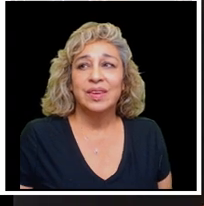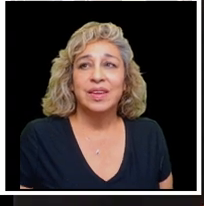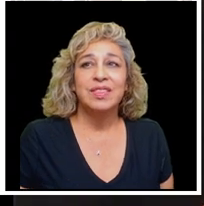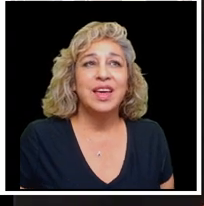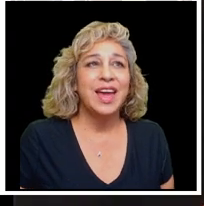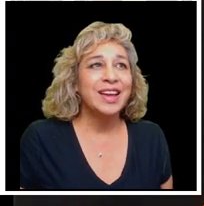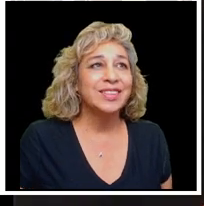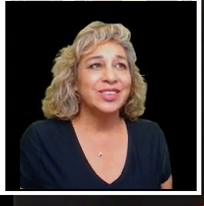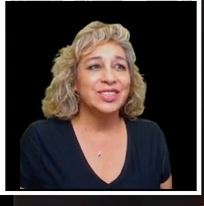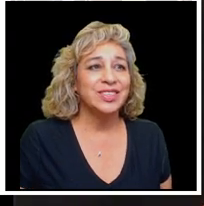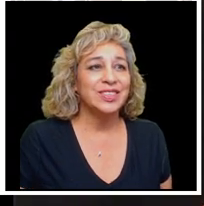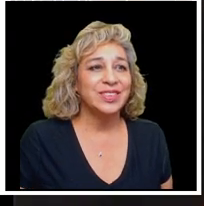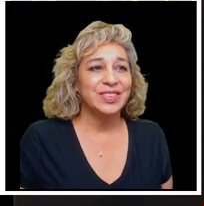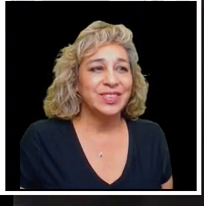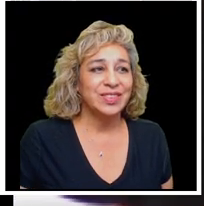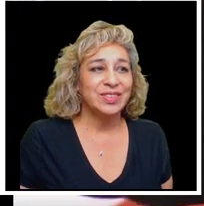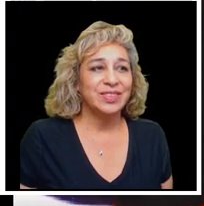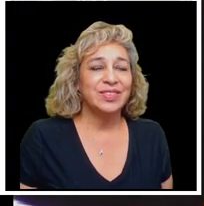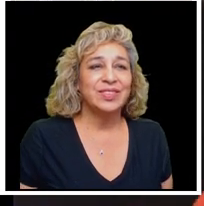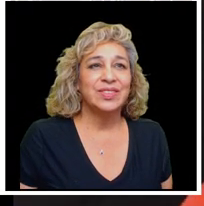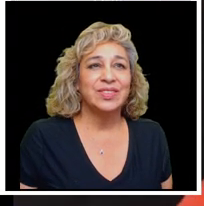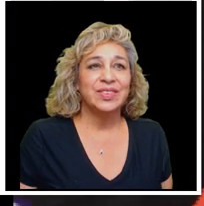the Hector's